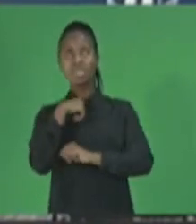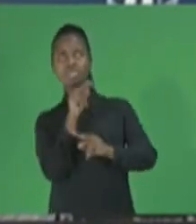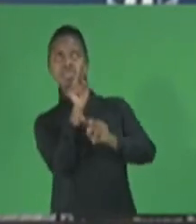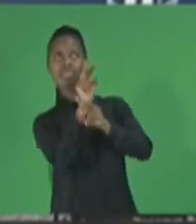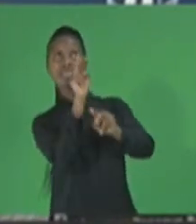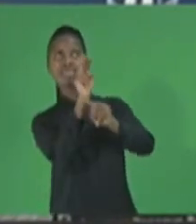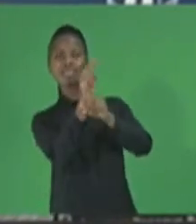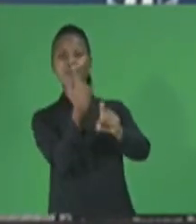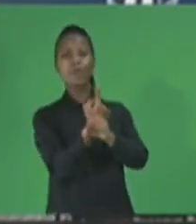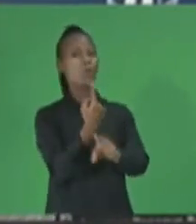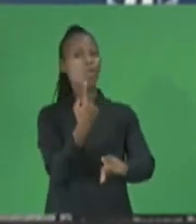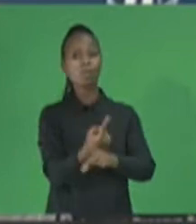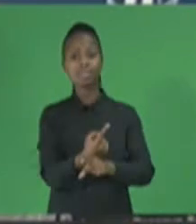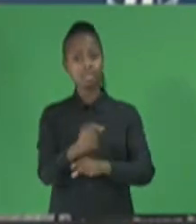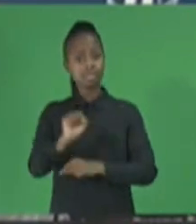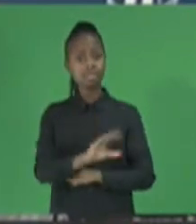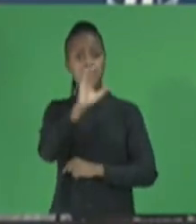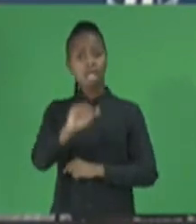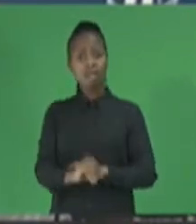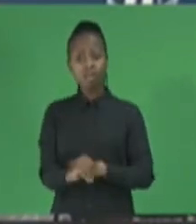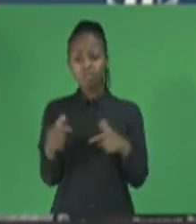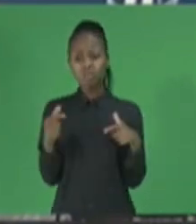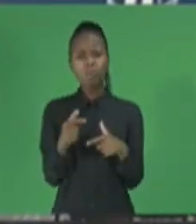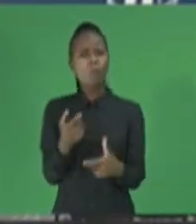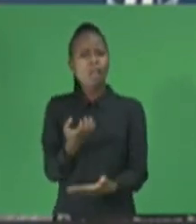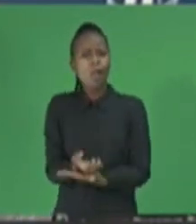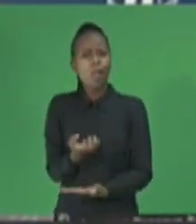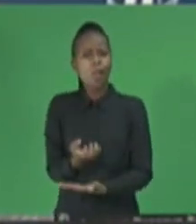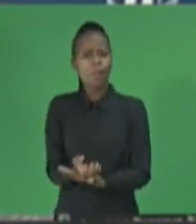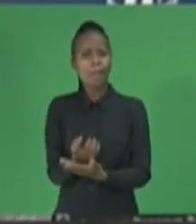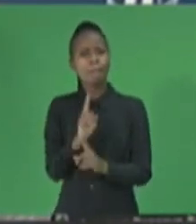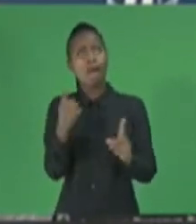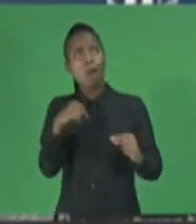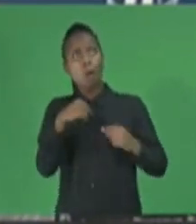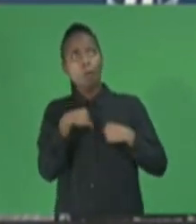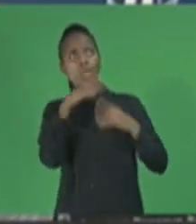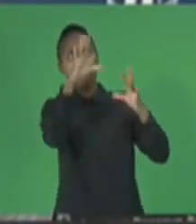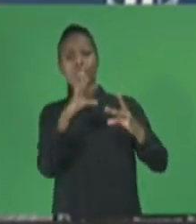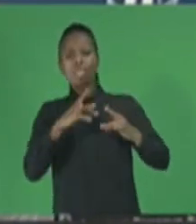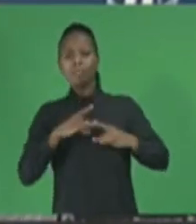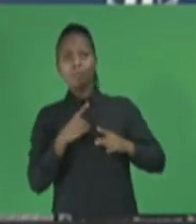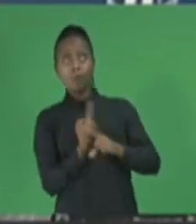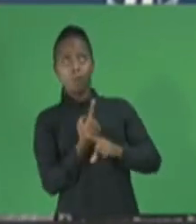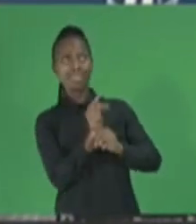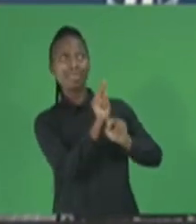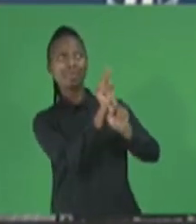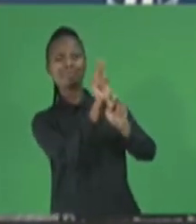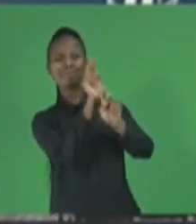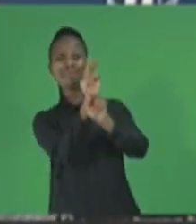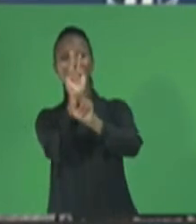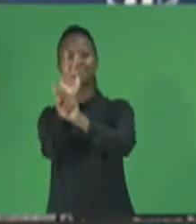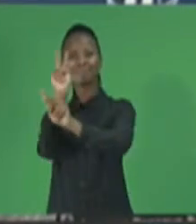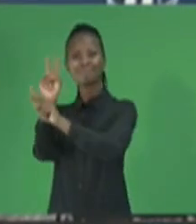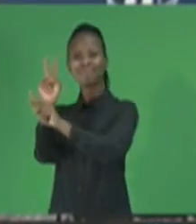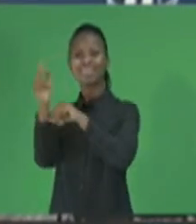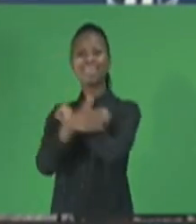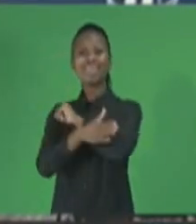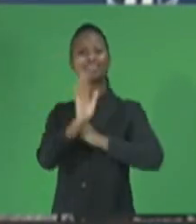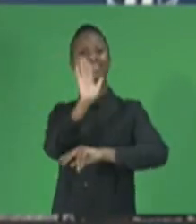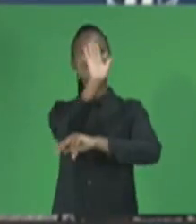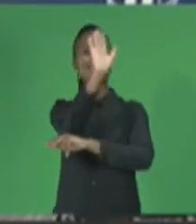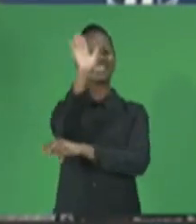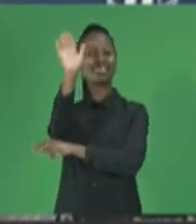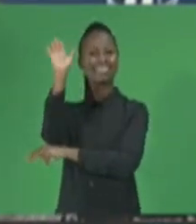economy, as the advanced economy central bank normalizes policy and financial assets